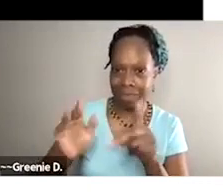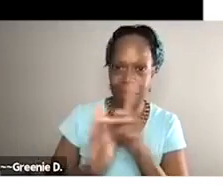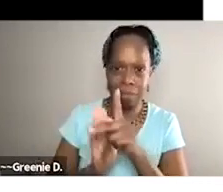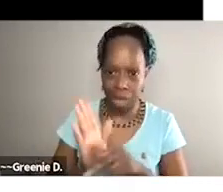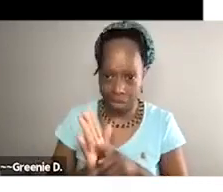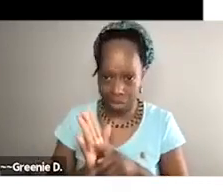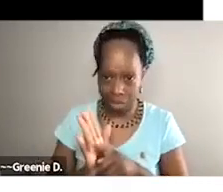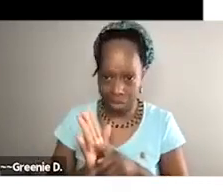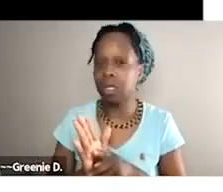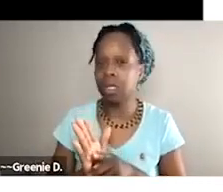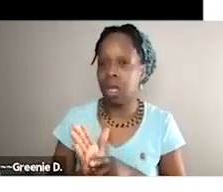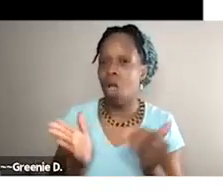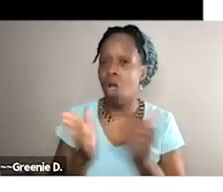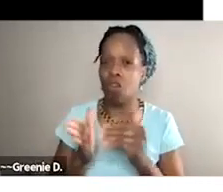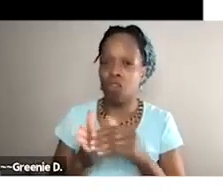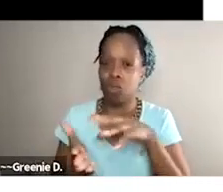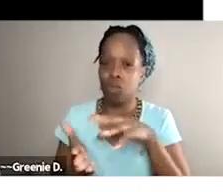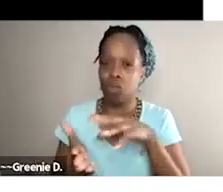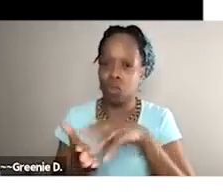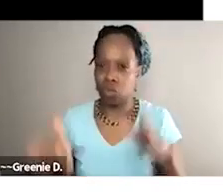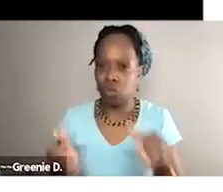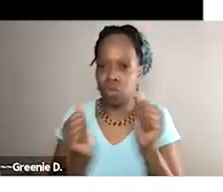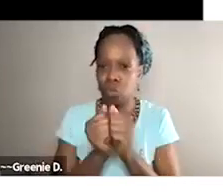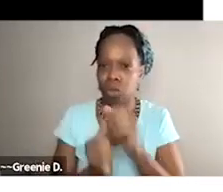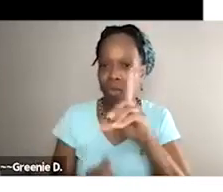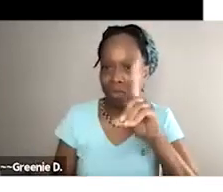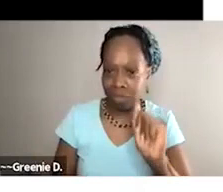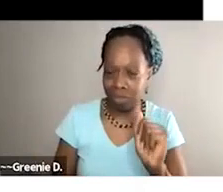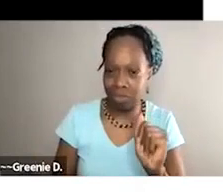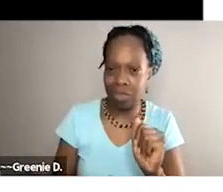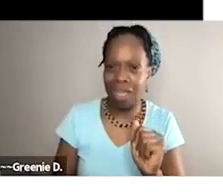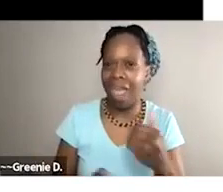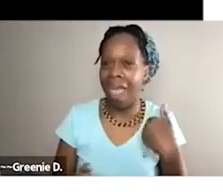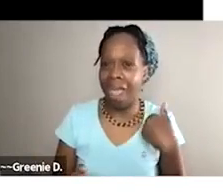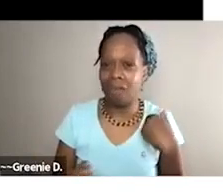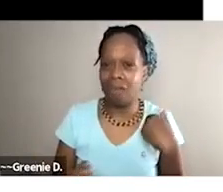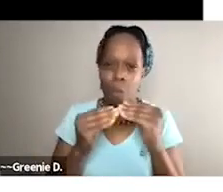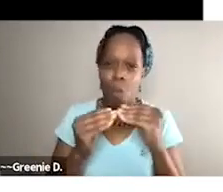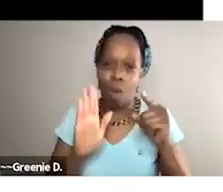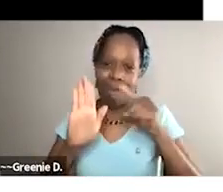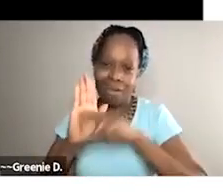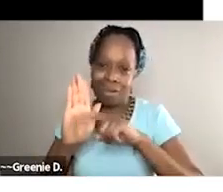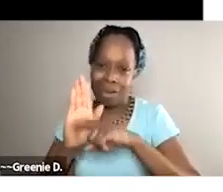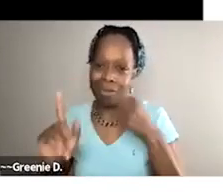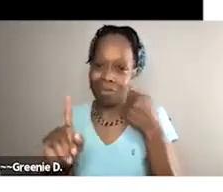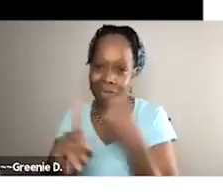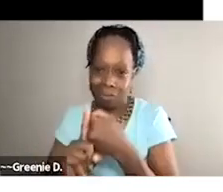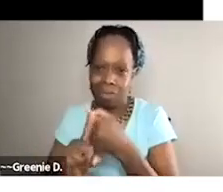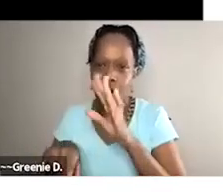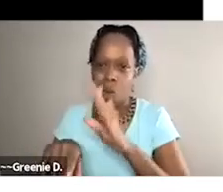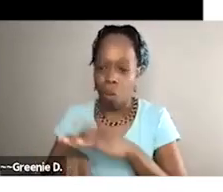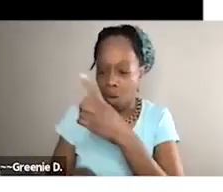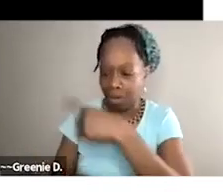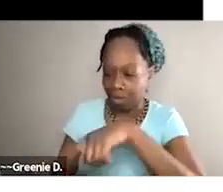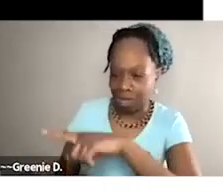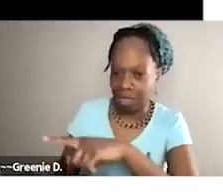are disproportionately negatively affected by attendance policies, and you can probably